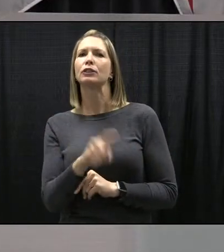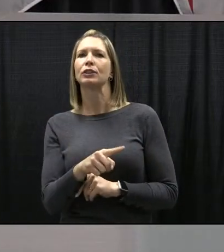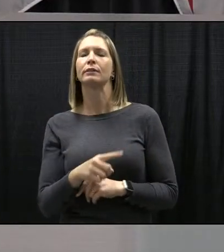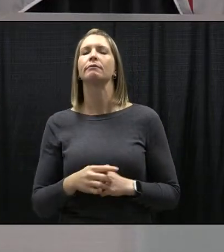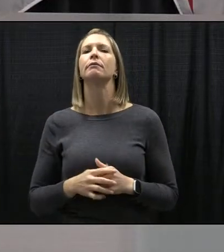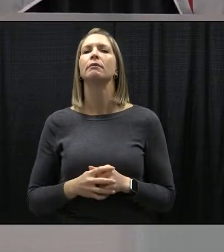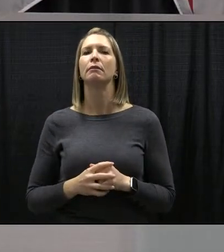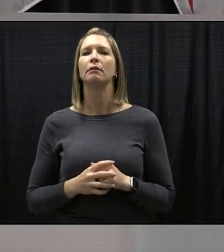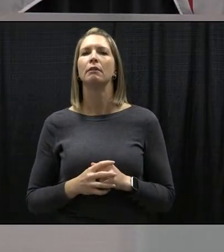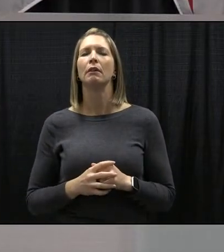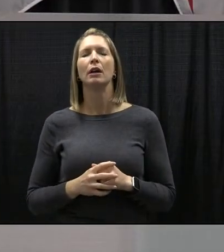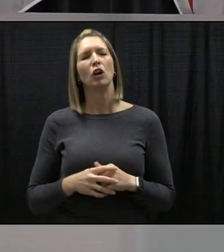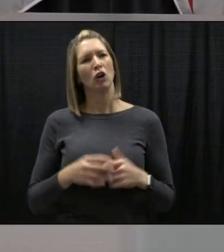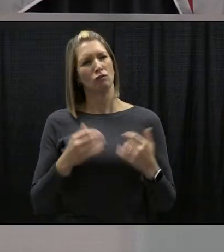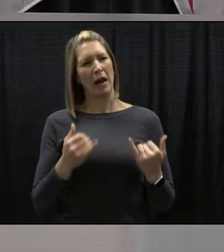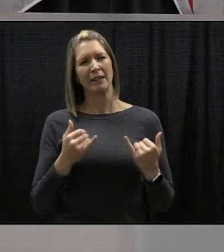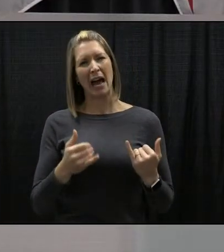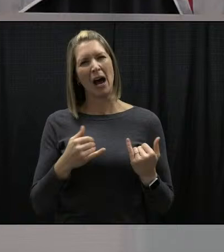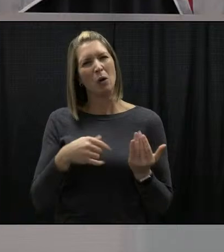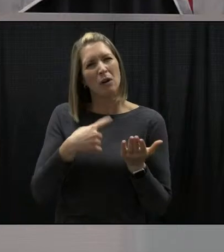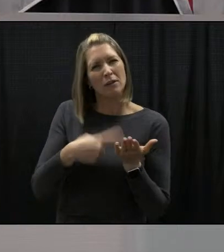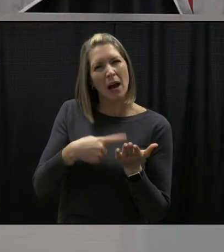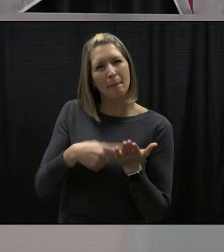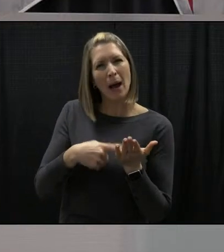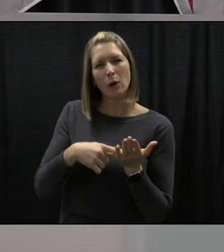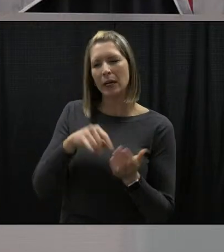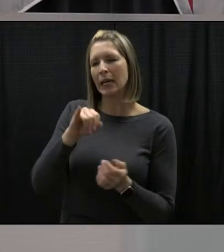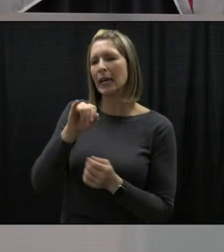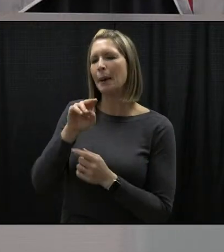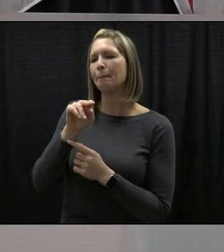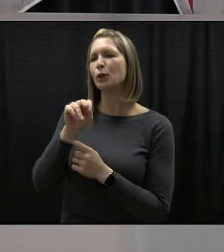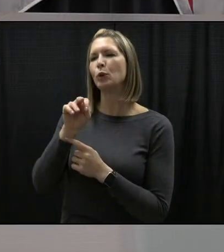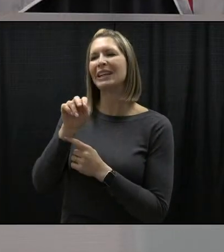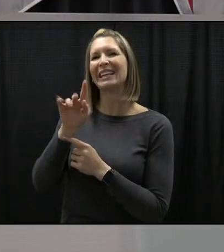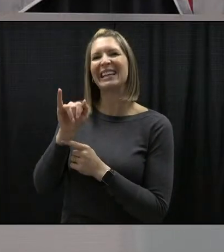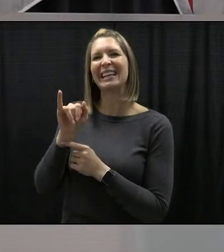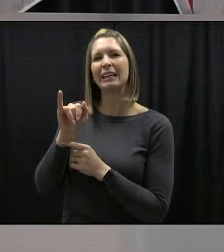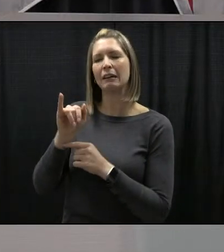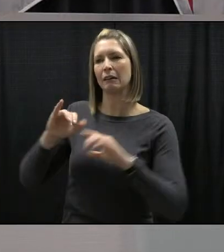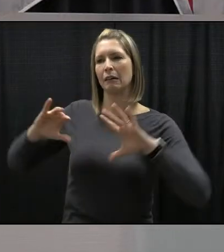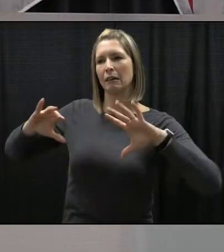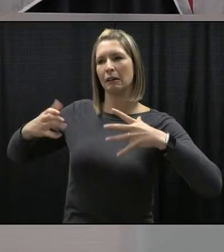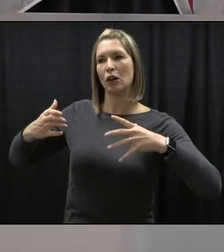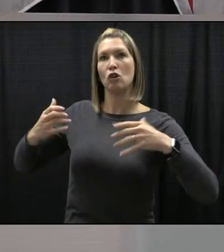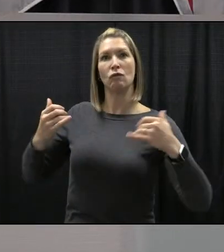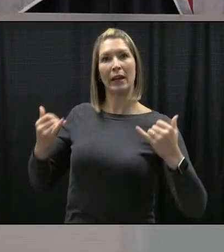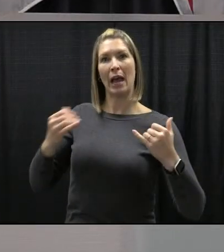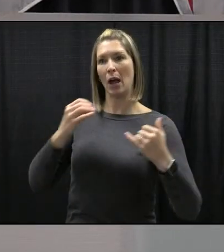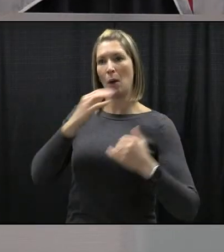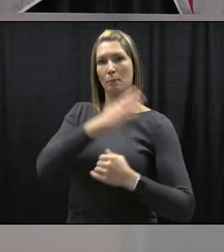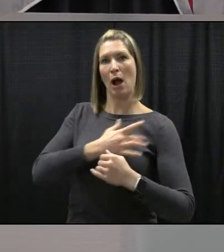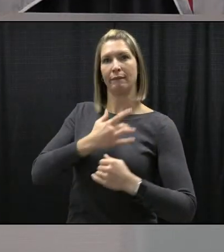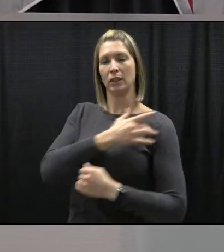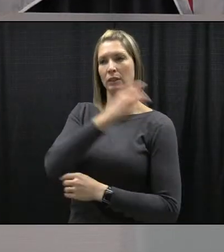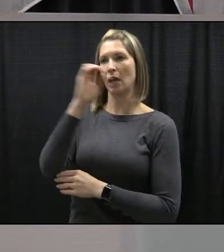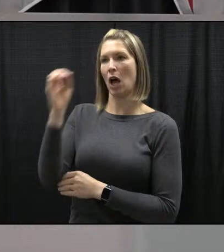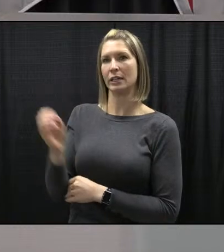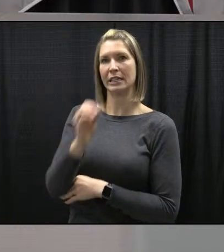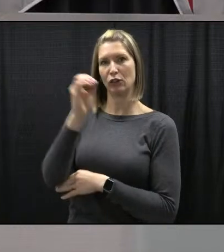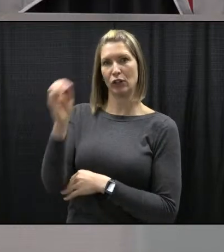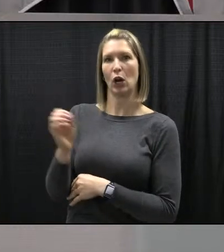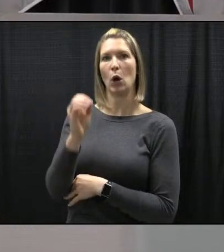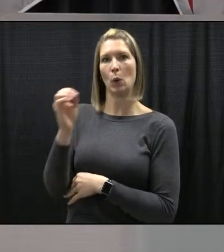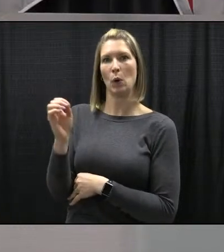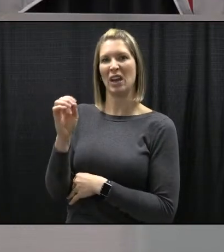you've just said about waning immunity. So we are seeing in Ontario right now with these upwards of 700 cases a day, up to 50% of those are